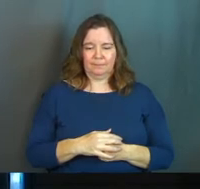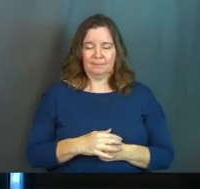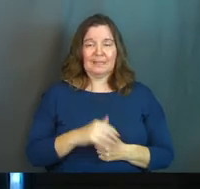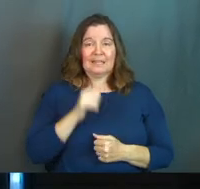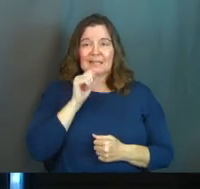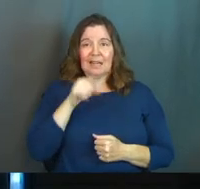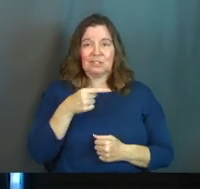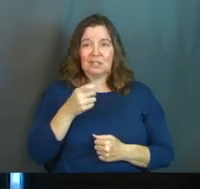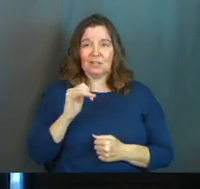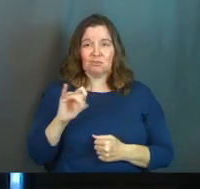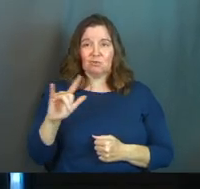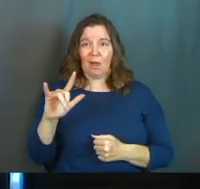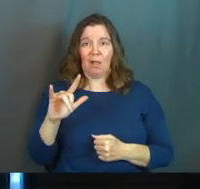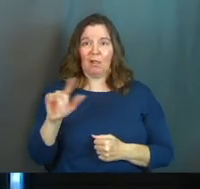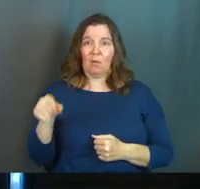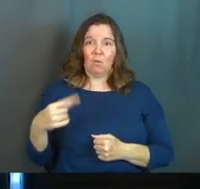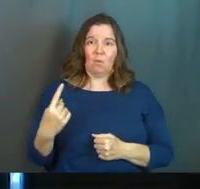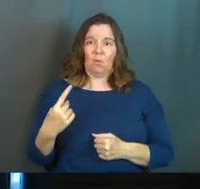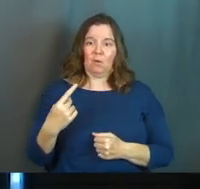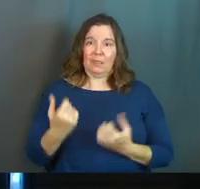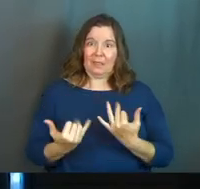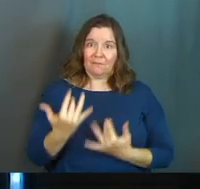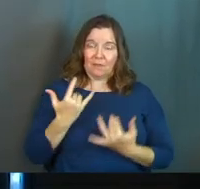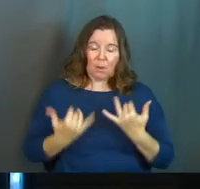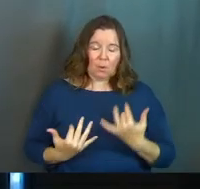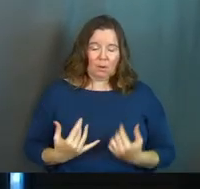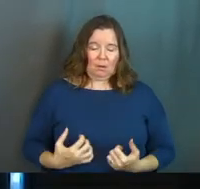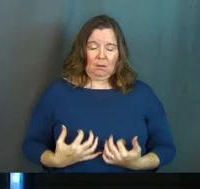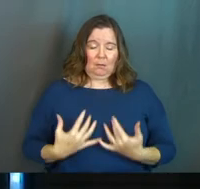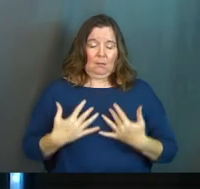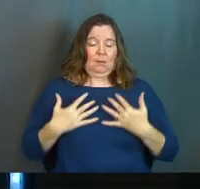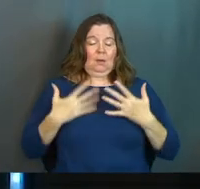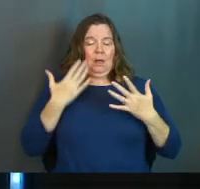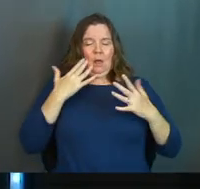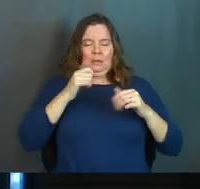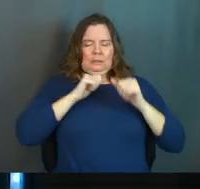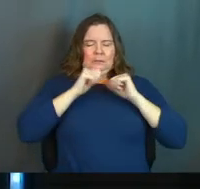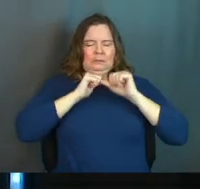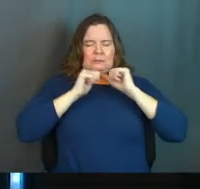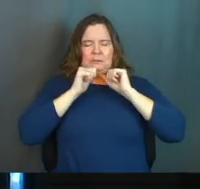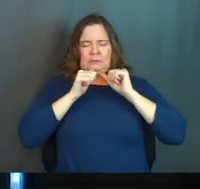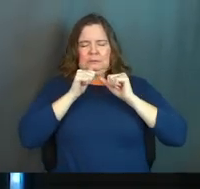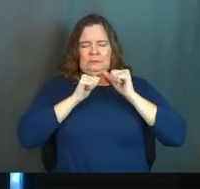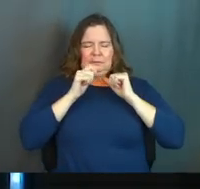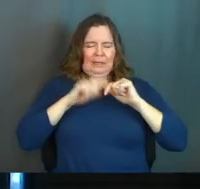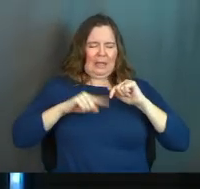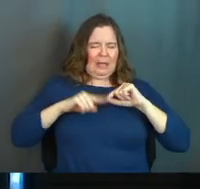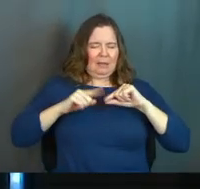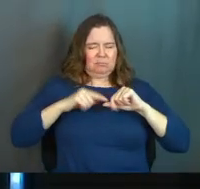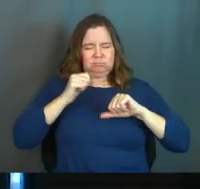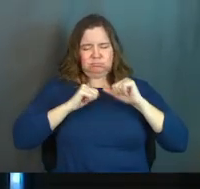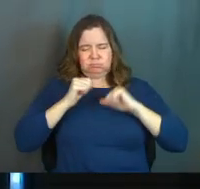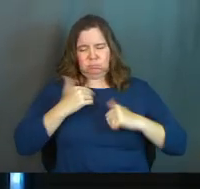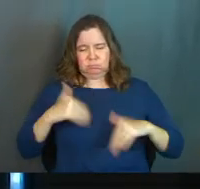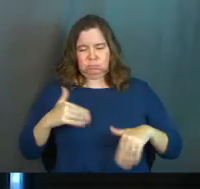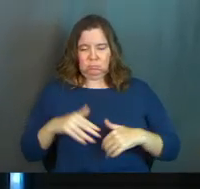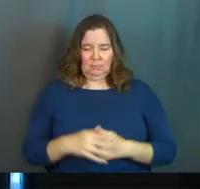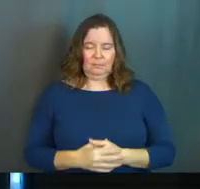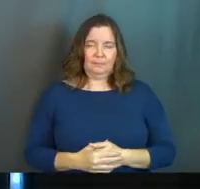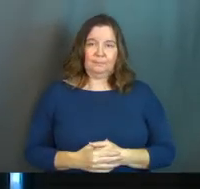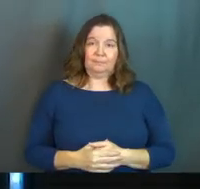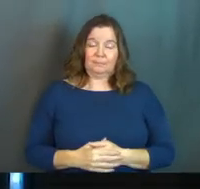It's not just a trial. The fire's burning so hot you don't know how you can stand it a day longer.